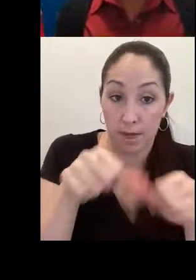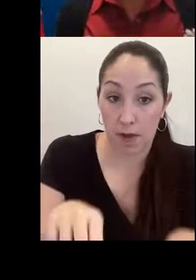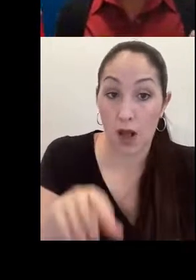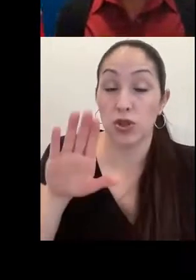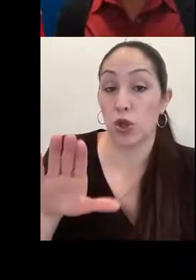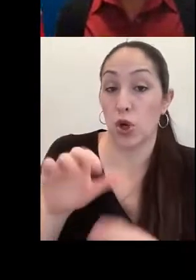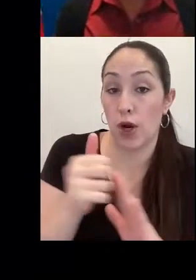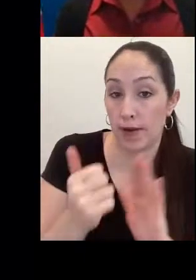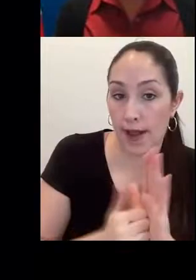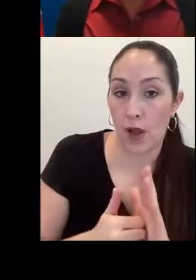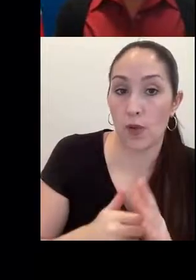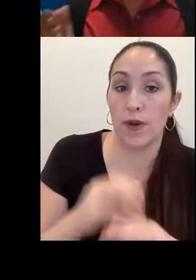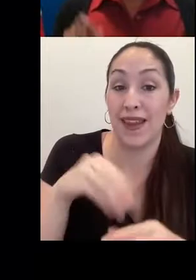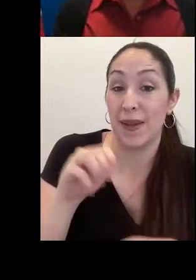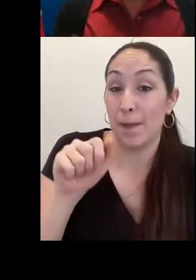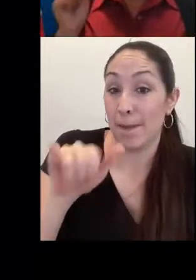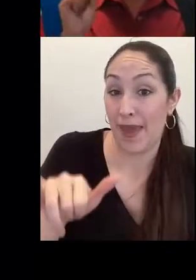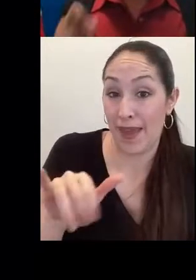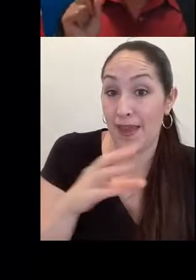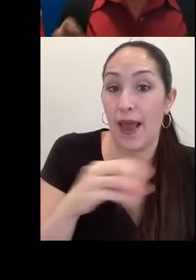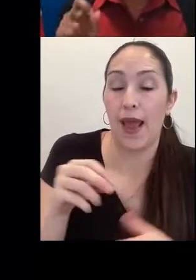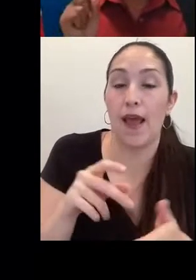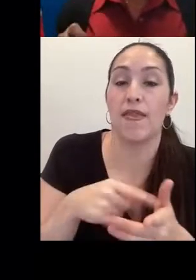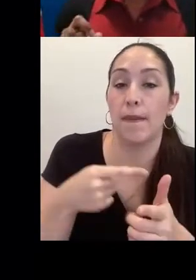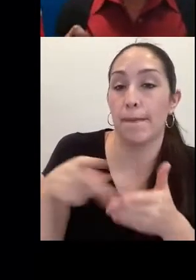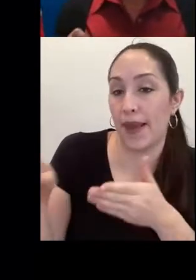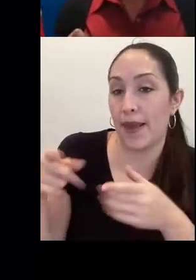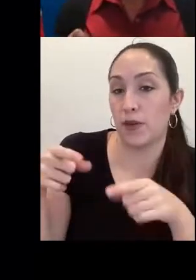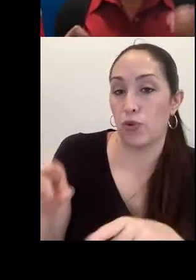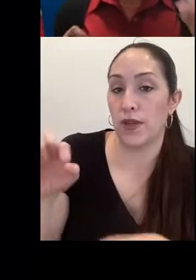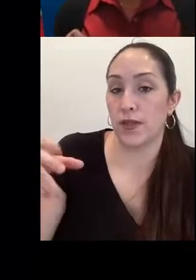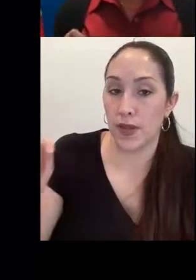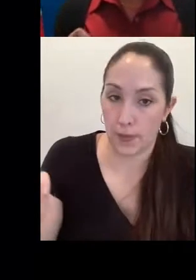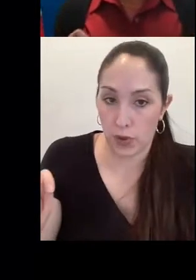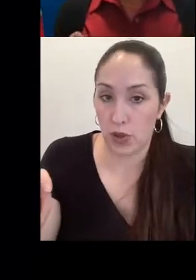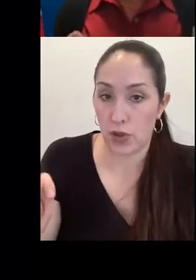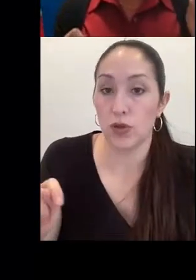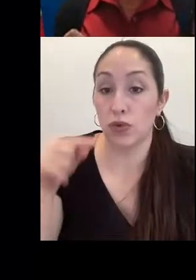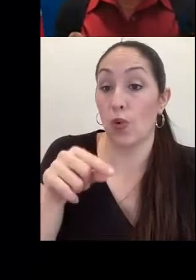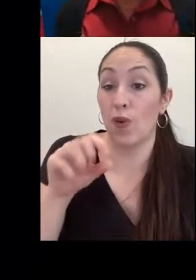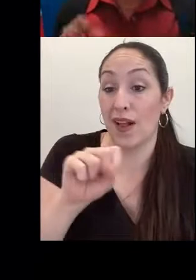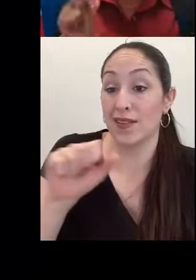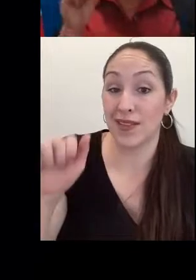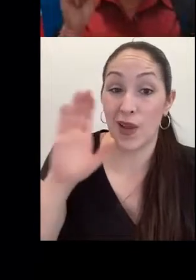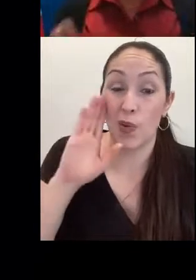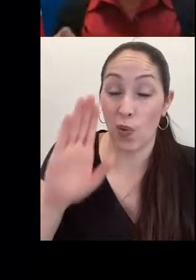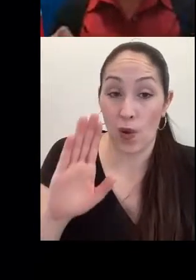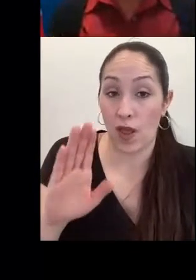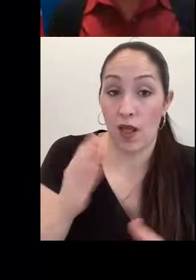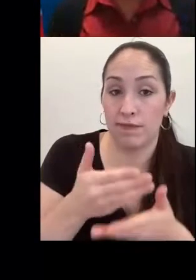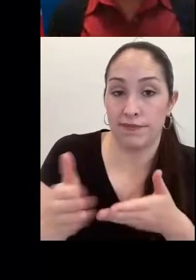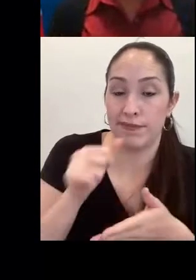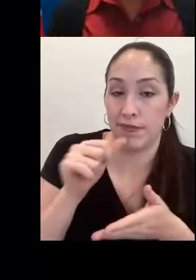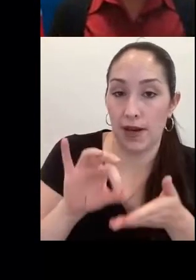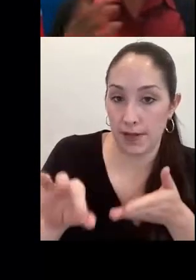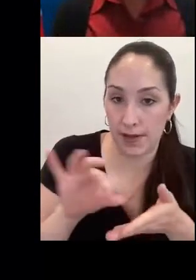the health-related QDE. SSA would exclude that $500 from the countable resources from June through